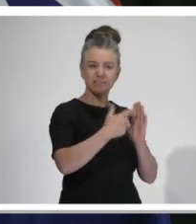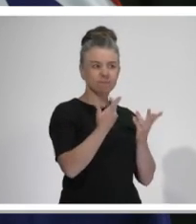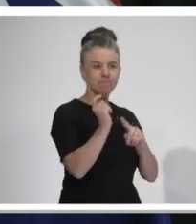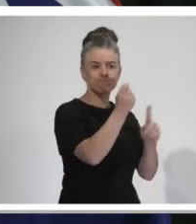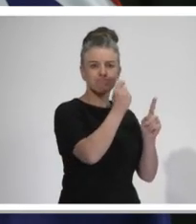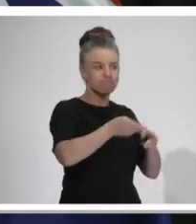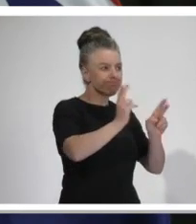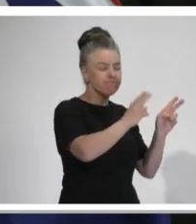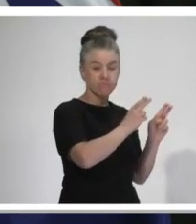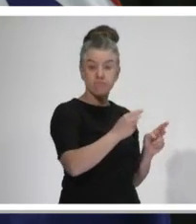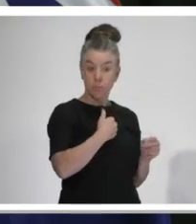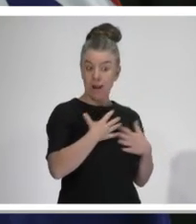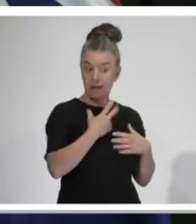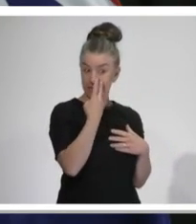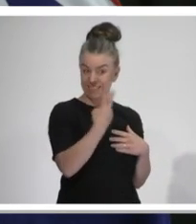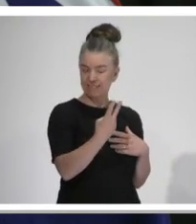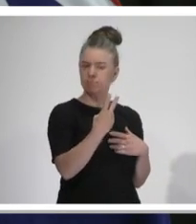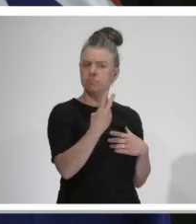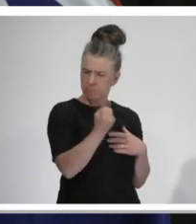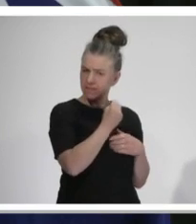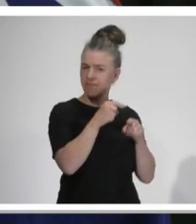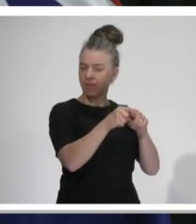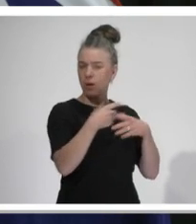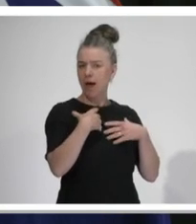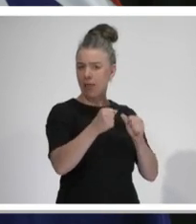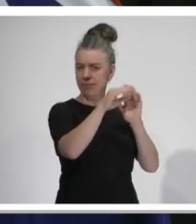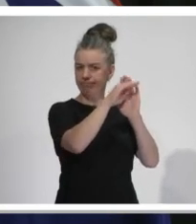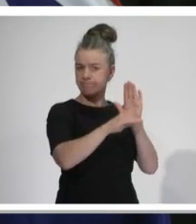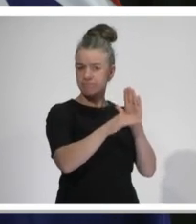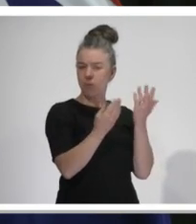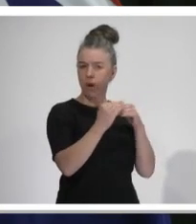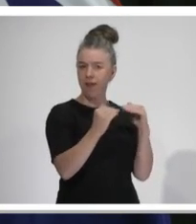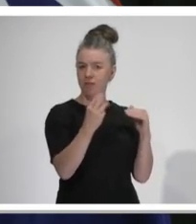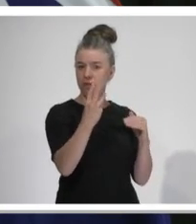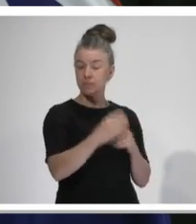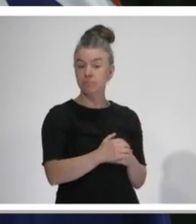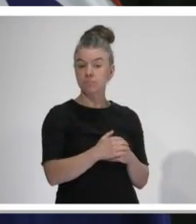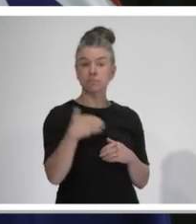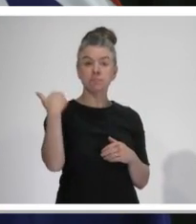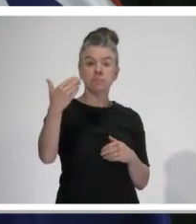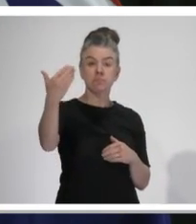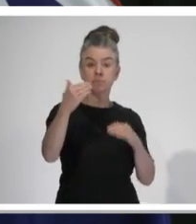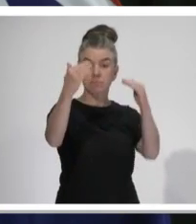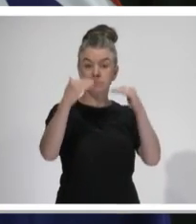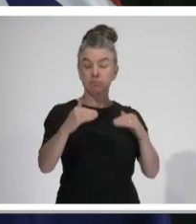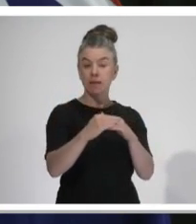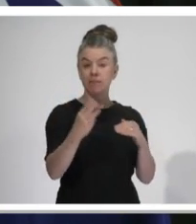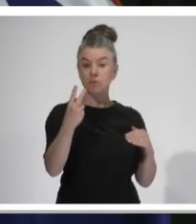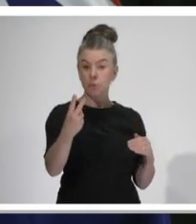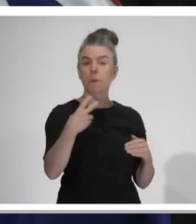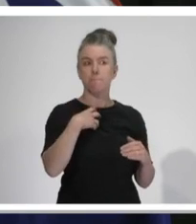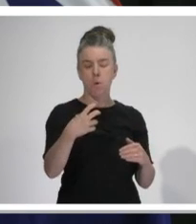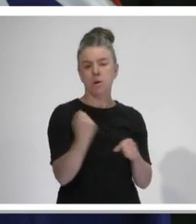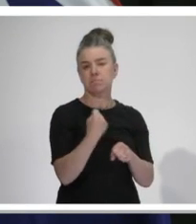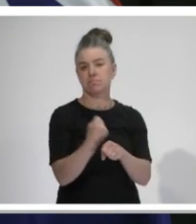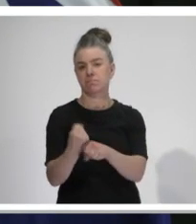they can within the public health guidelines. Clearly, if we're able to move through the levels to Level 2, that'll see more of that work come forward.